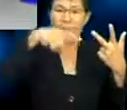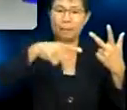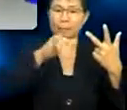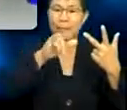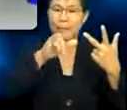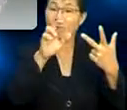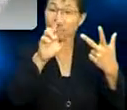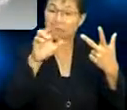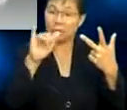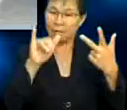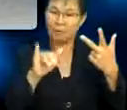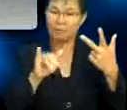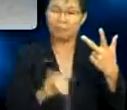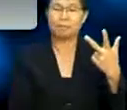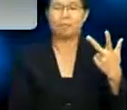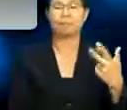and the capillary.